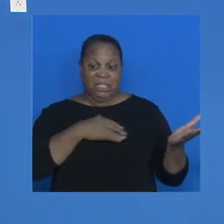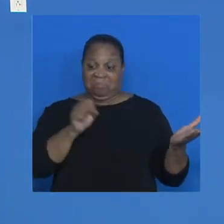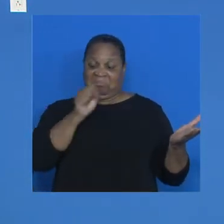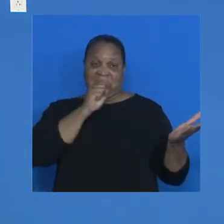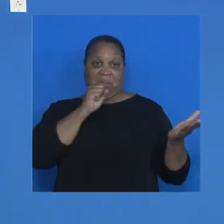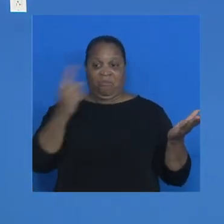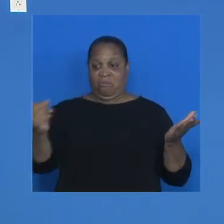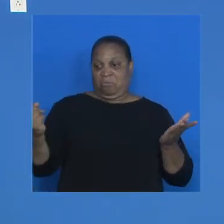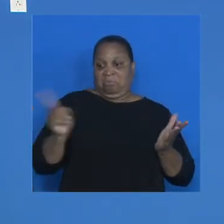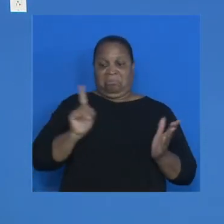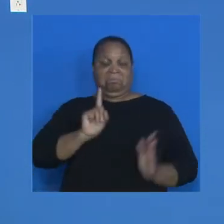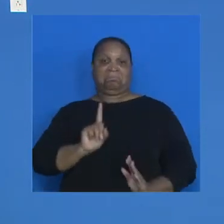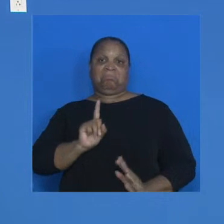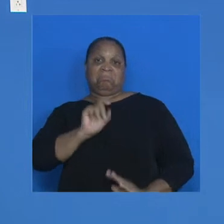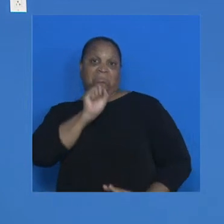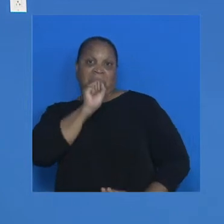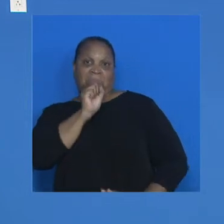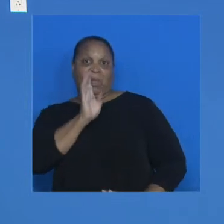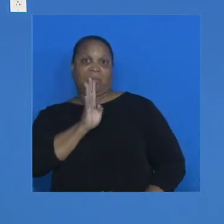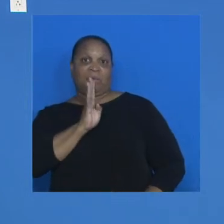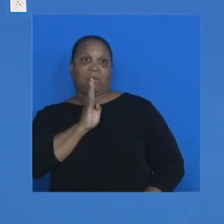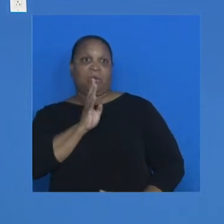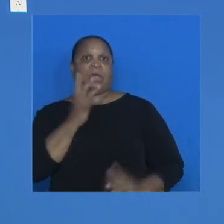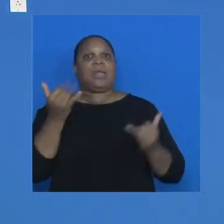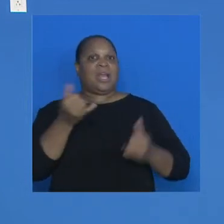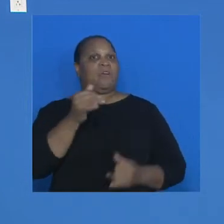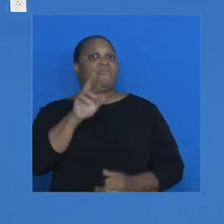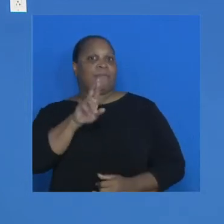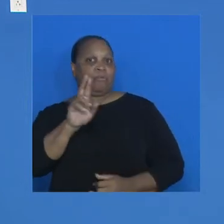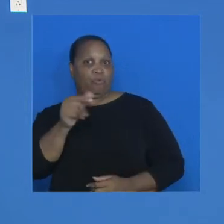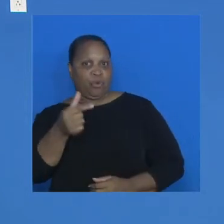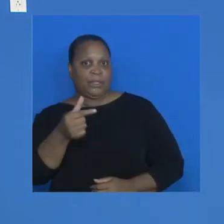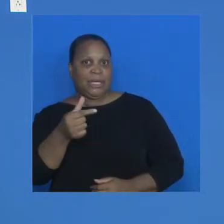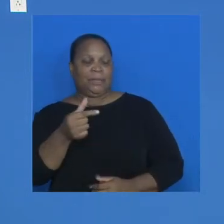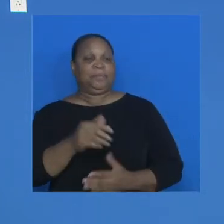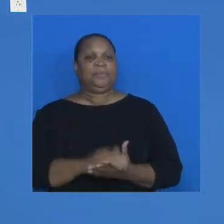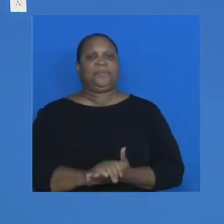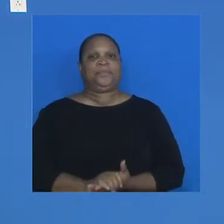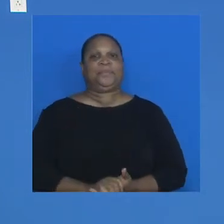microphone? Tarai Owen from the Royal Gazette.